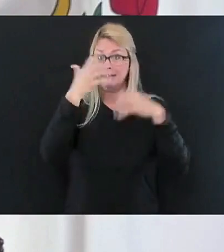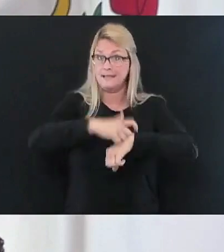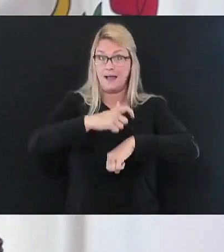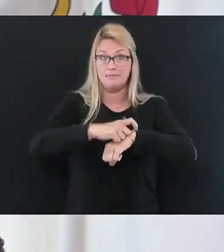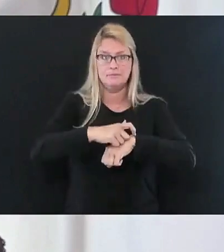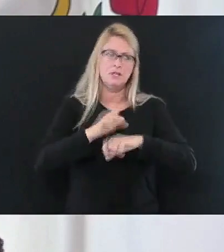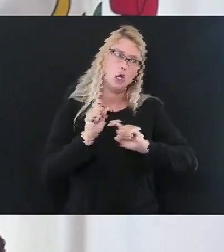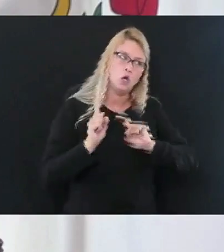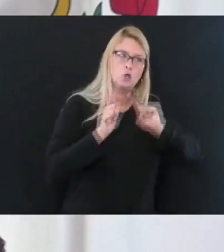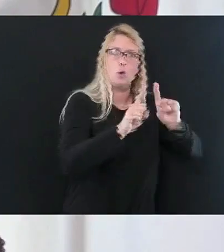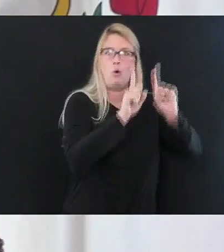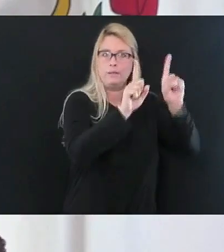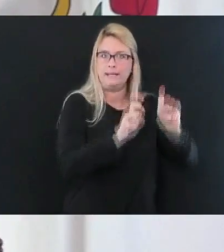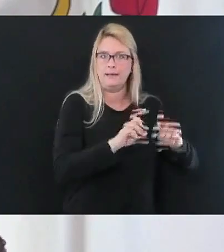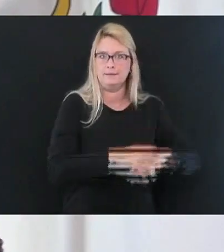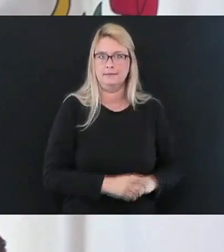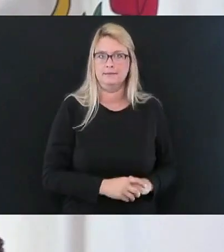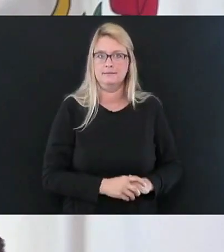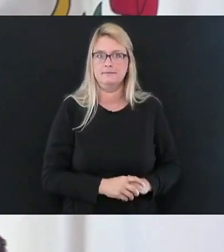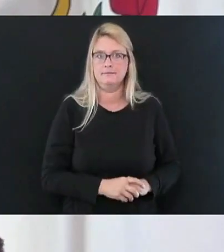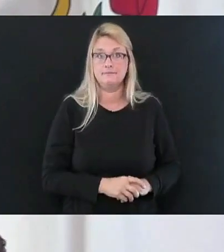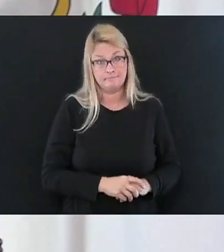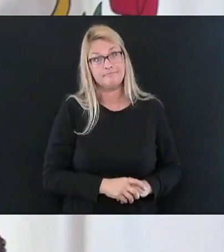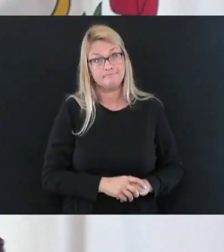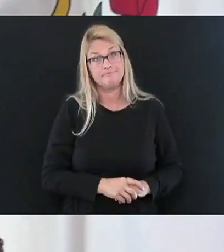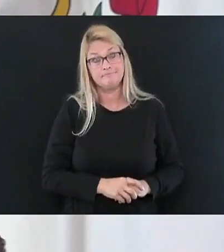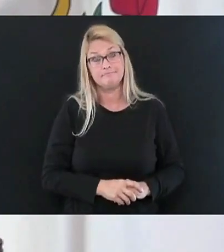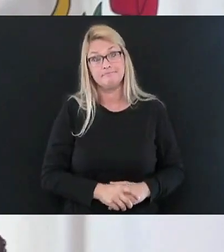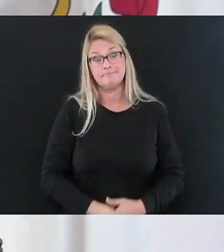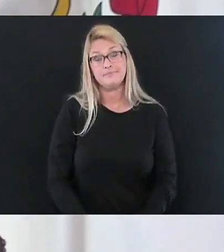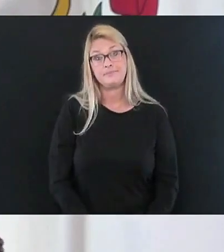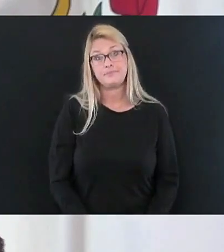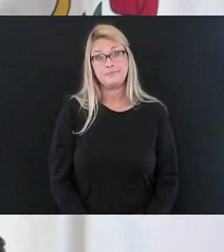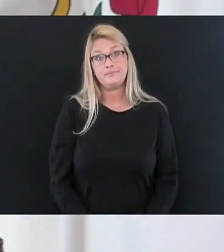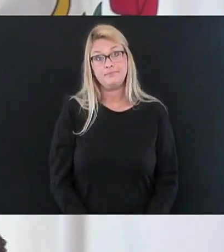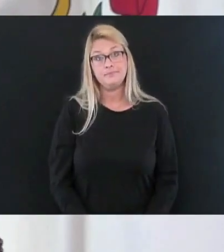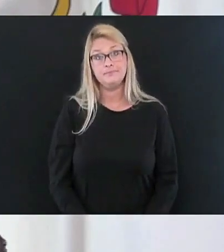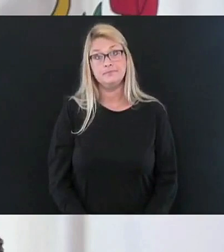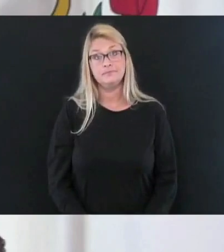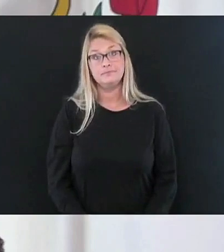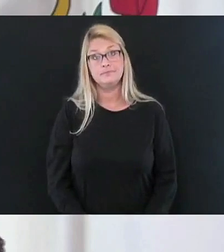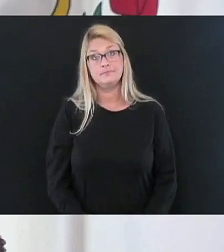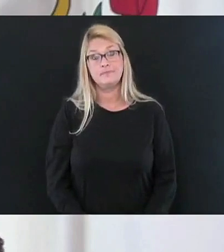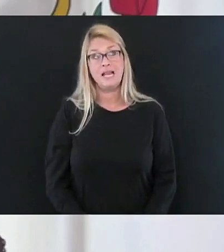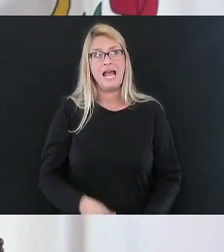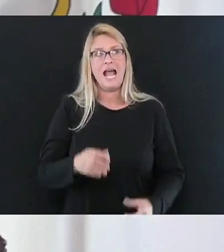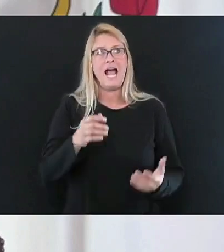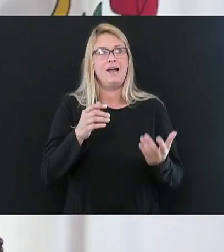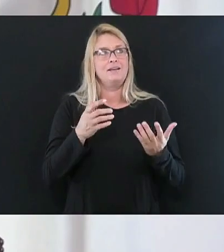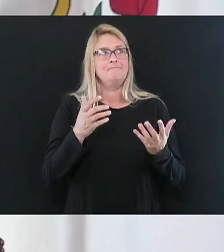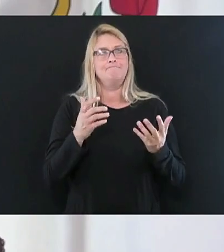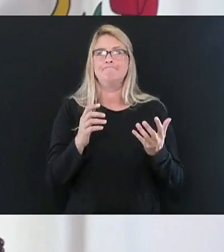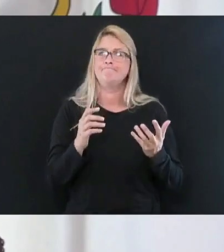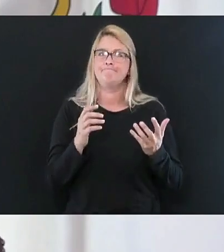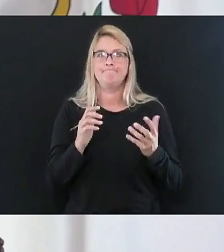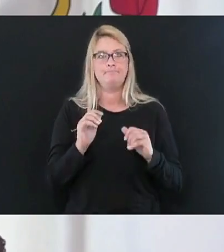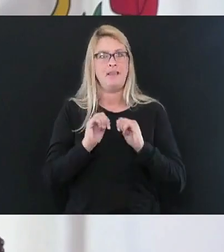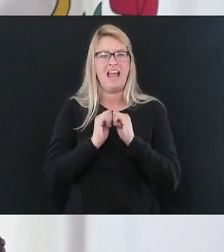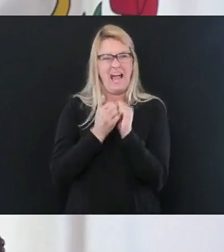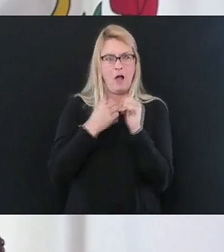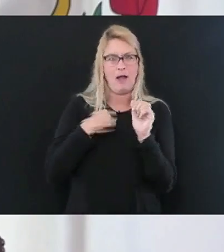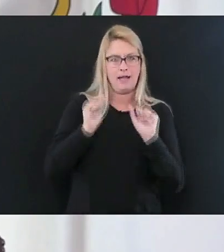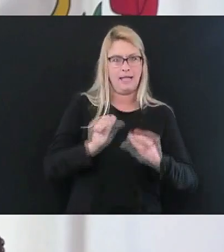to test. Now, I would just say this, and I don't know how to be any more point blank.